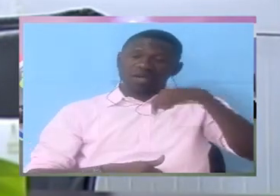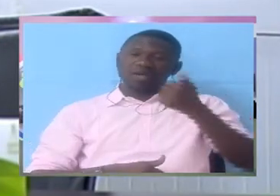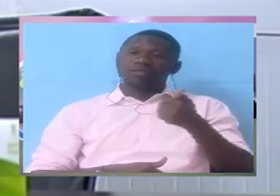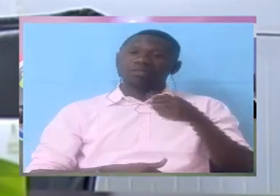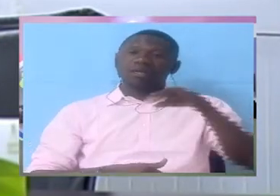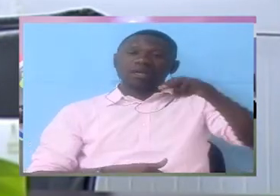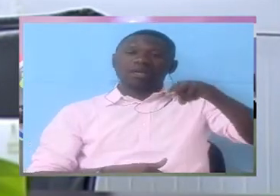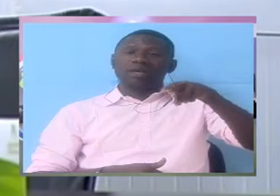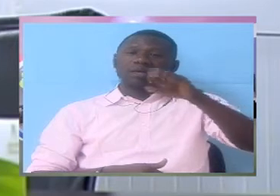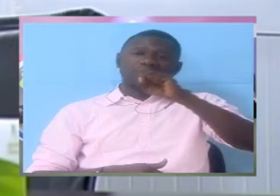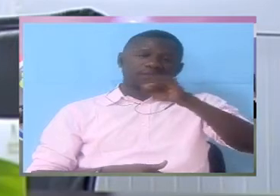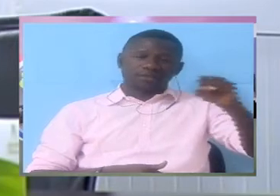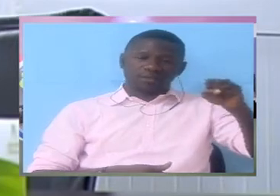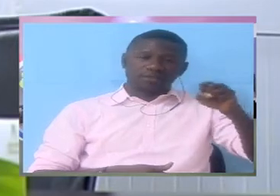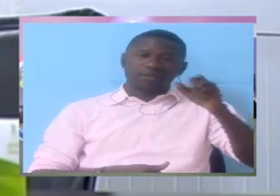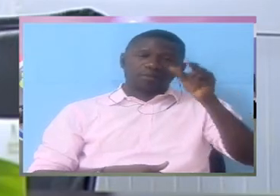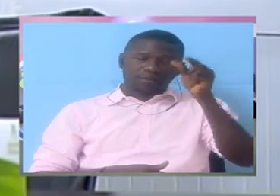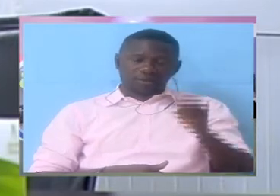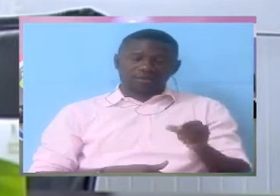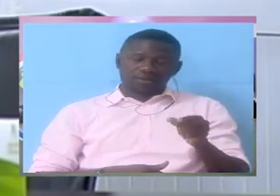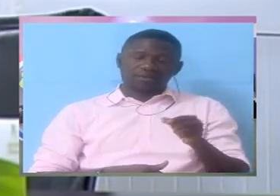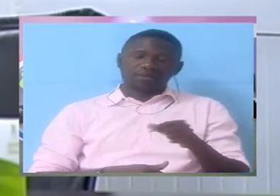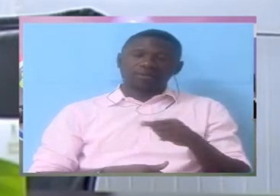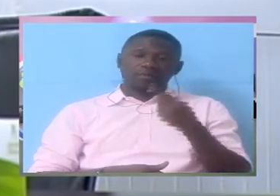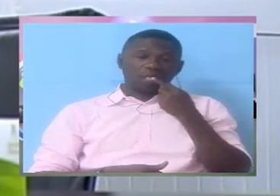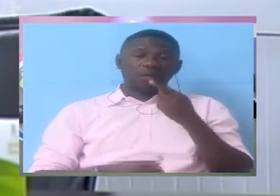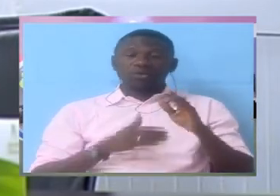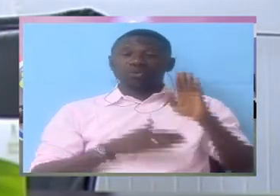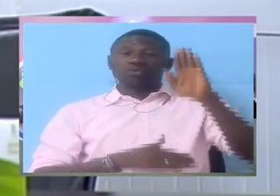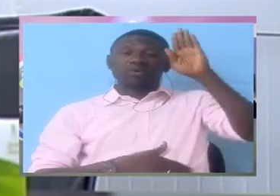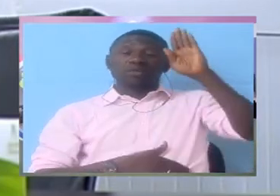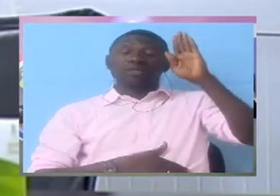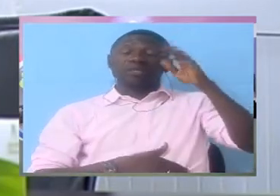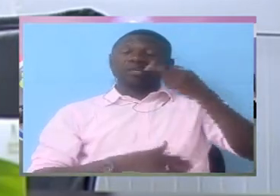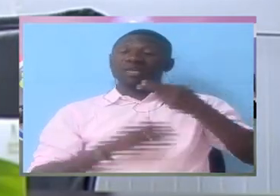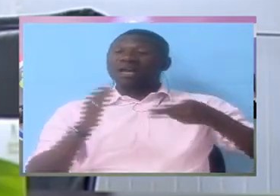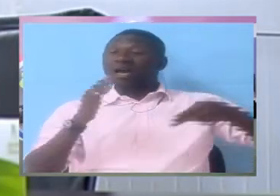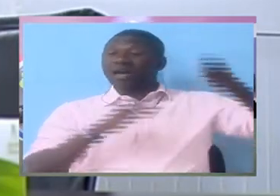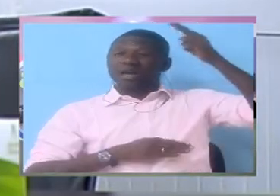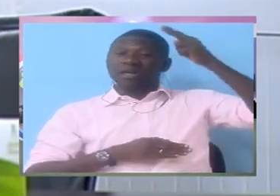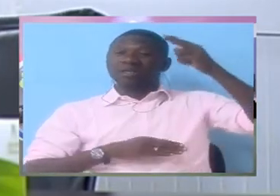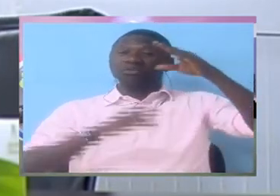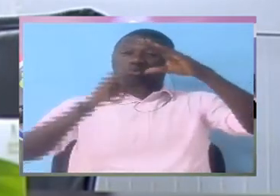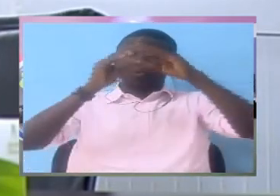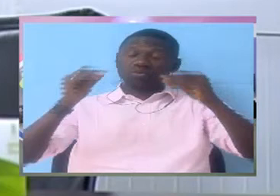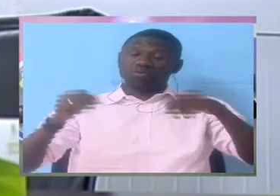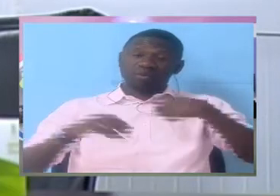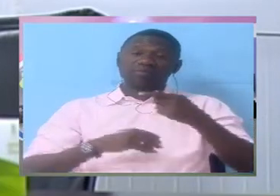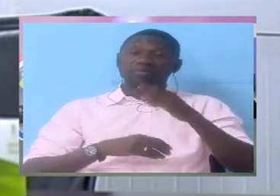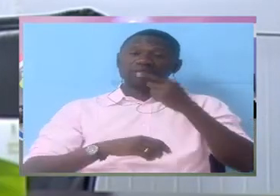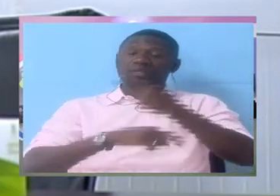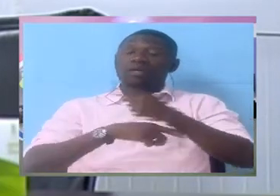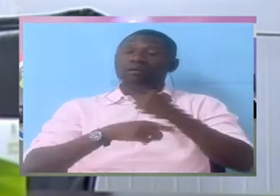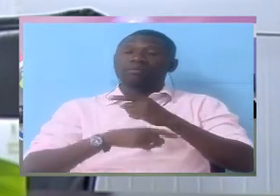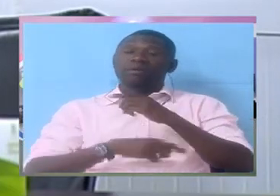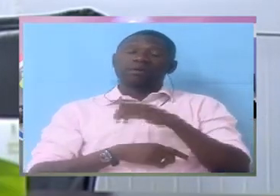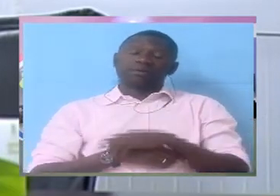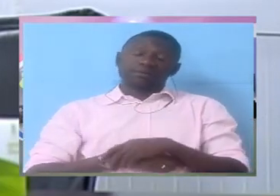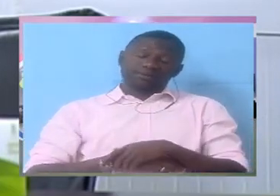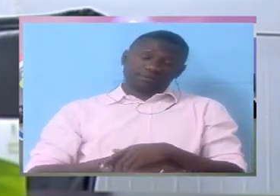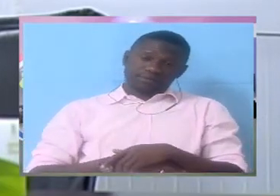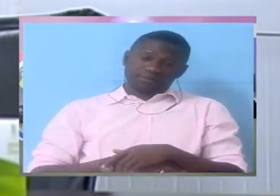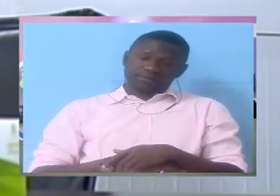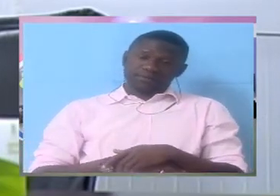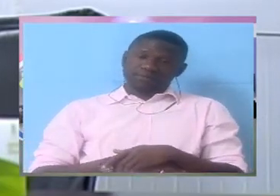lutala, NSS la doku bundala. I was sworn in the highest room of this land. Yen kalin di bungokono me ya lonko